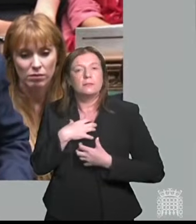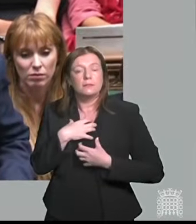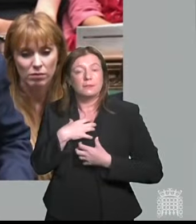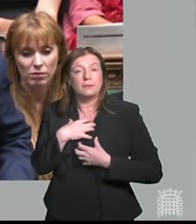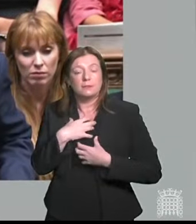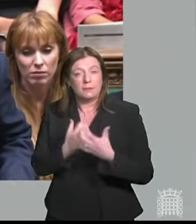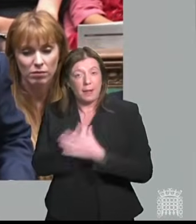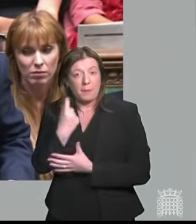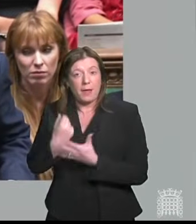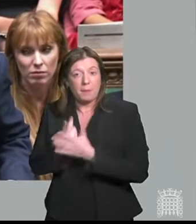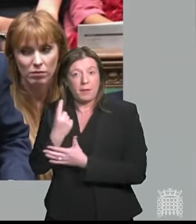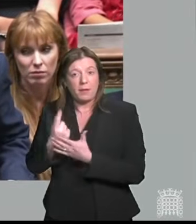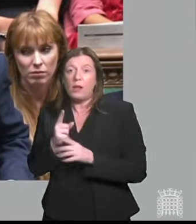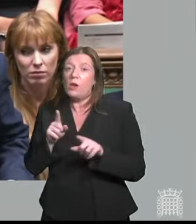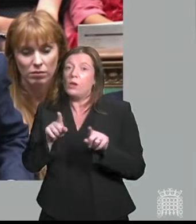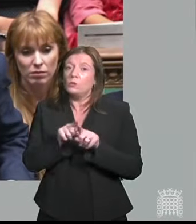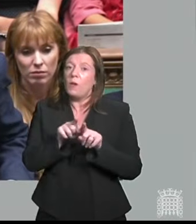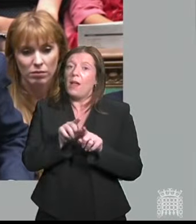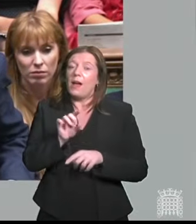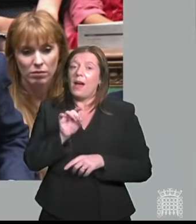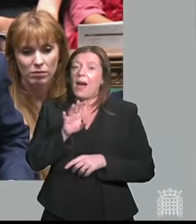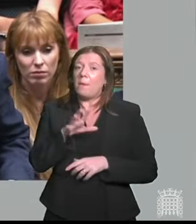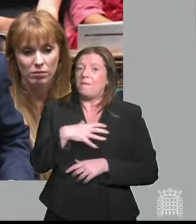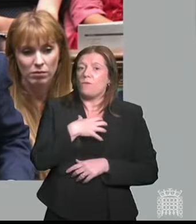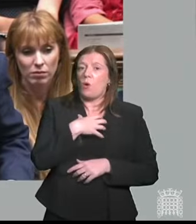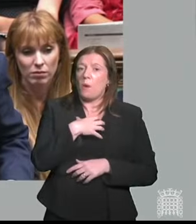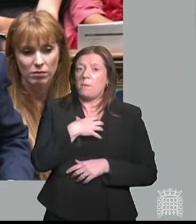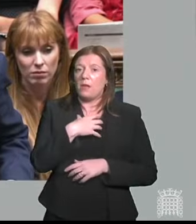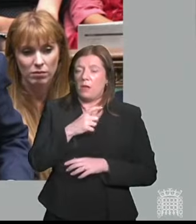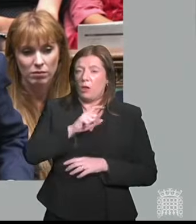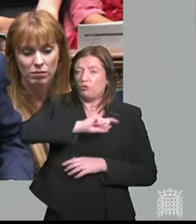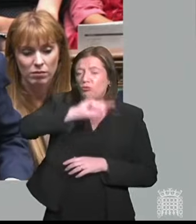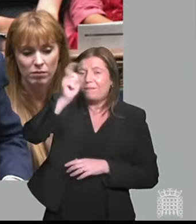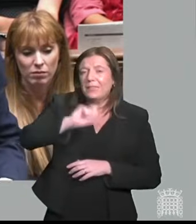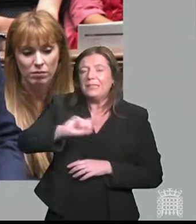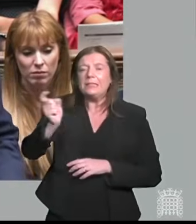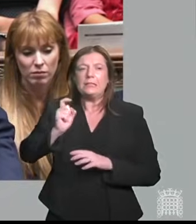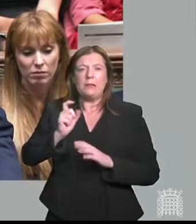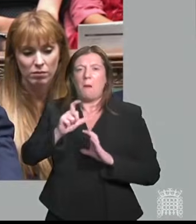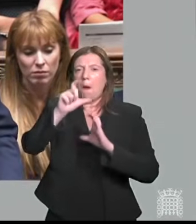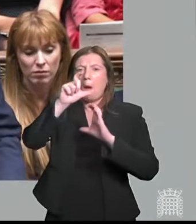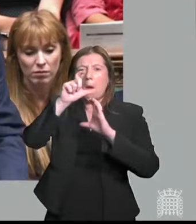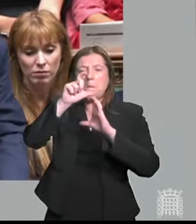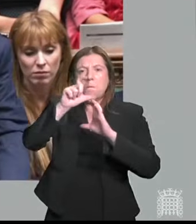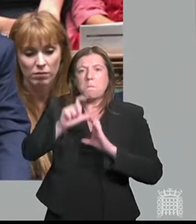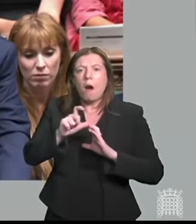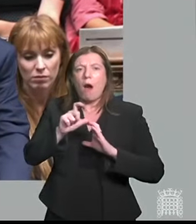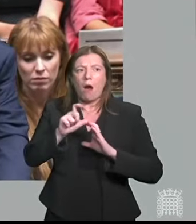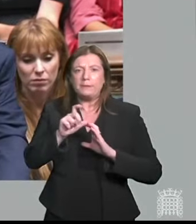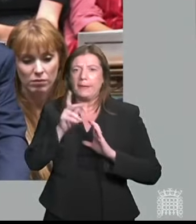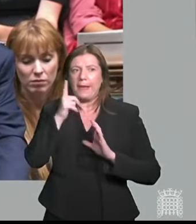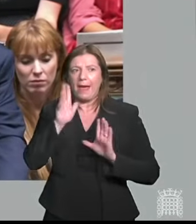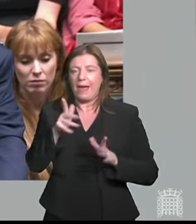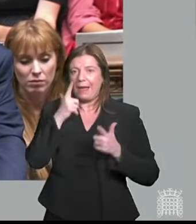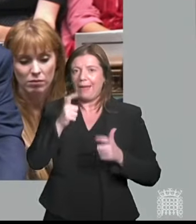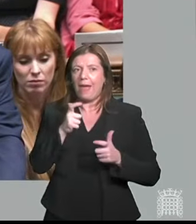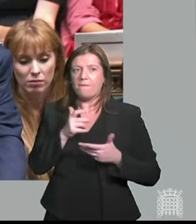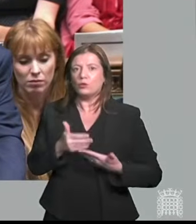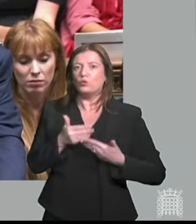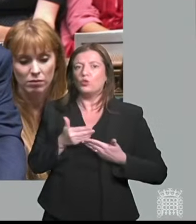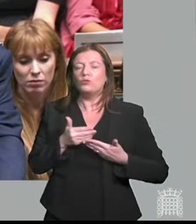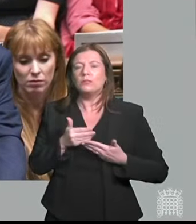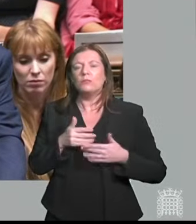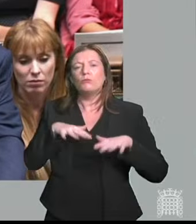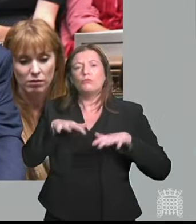surge in Islamophobia, racist graffiti, mosques forced to ramp up security,